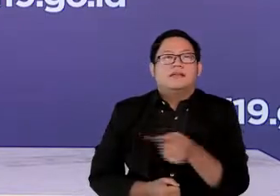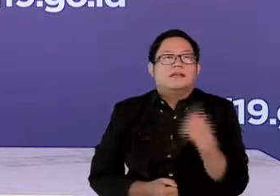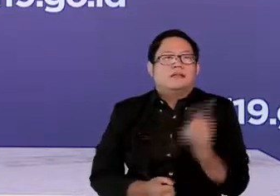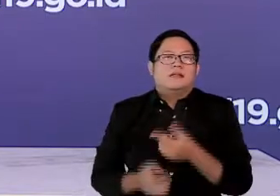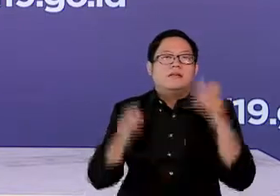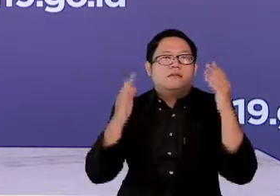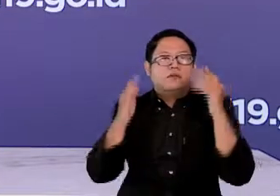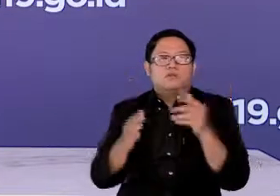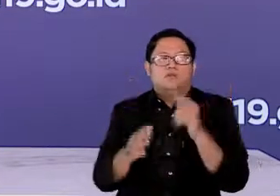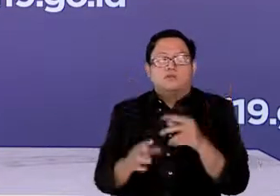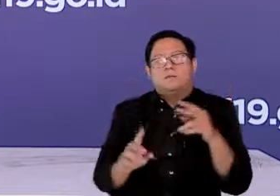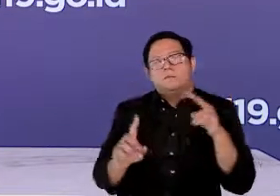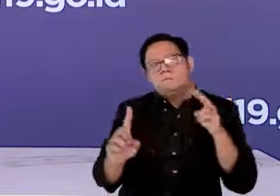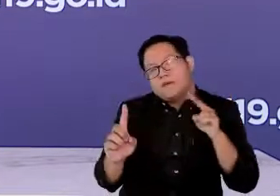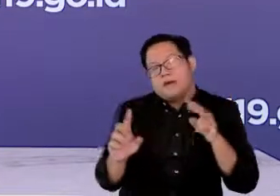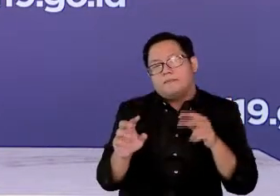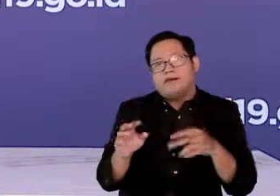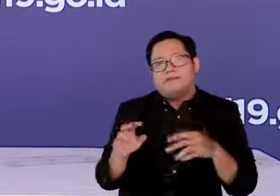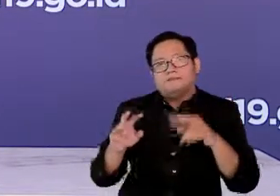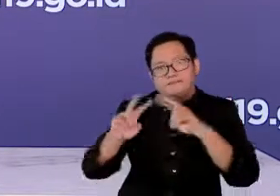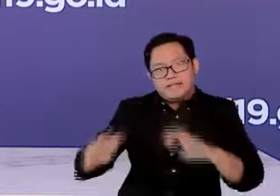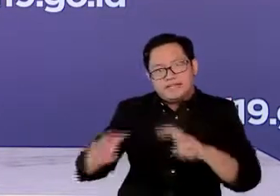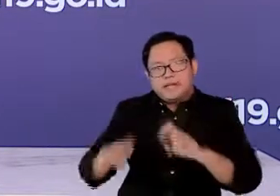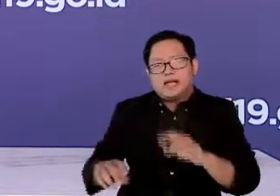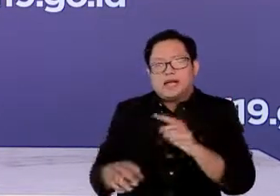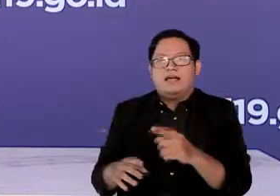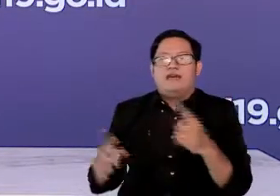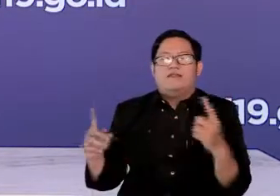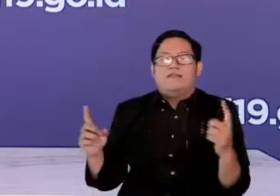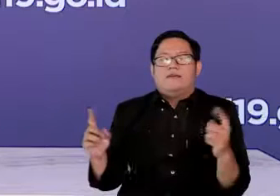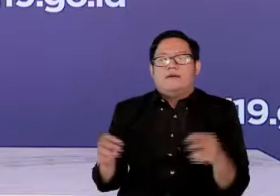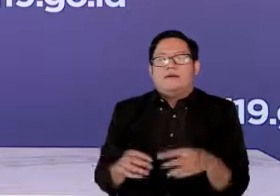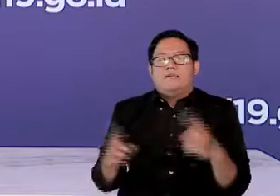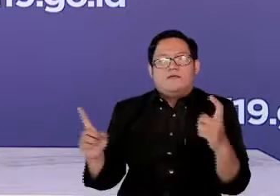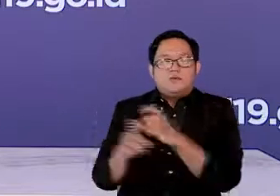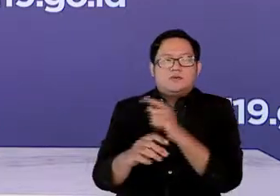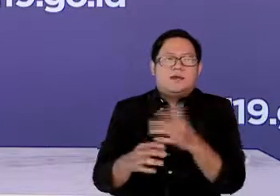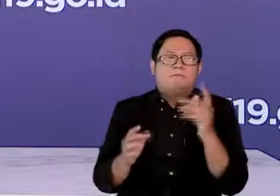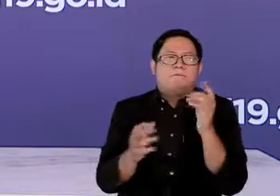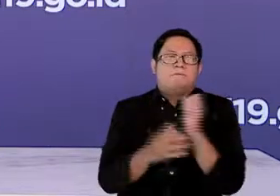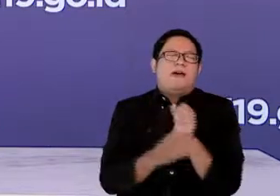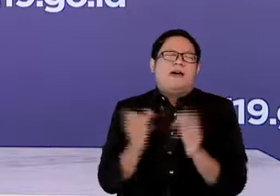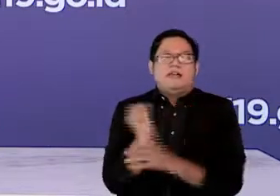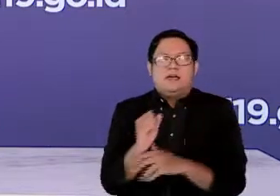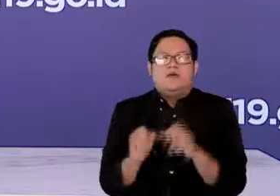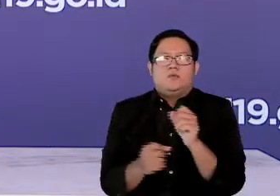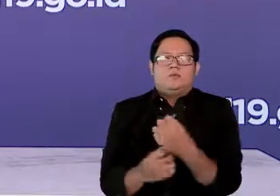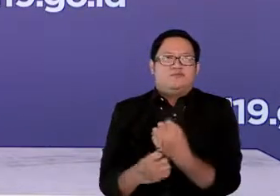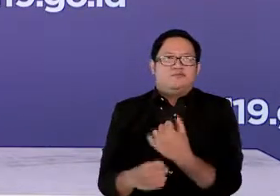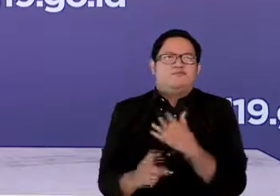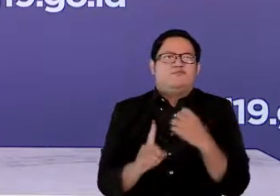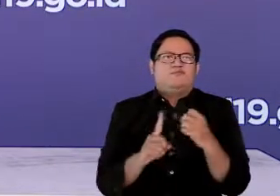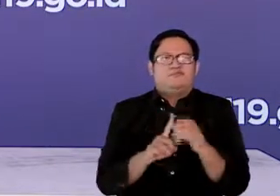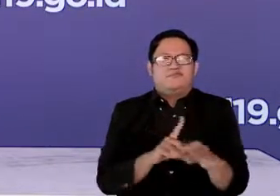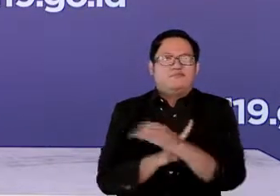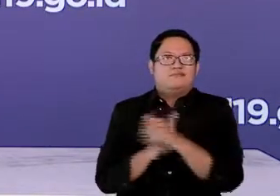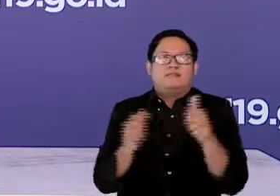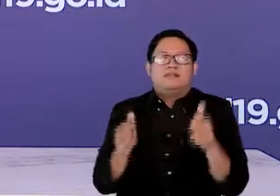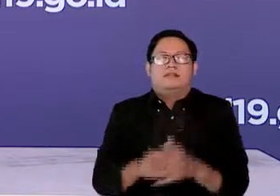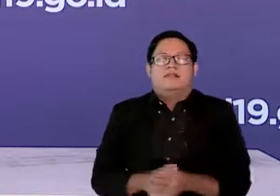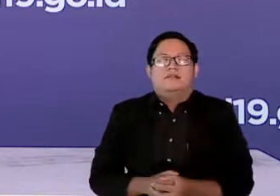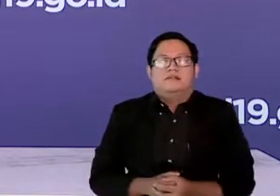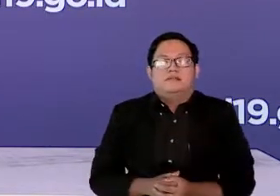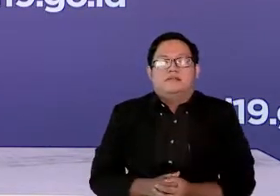threat of variants without carrying out the main weapon for controlling COVID-19, it will lead to excessive